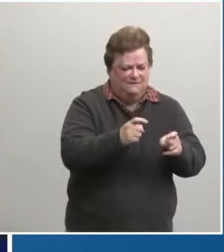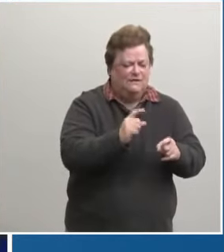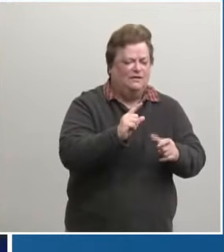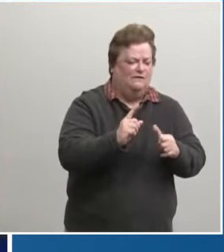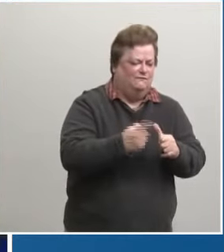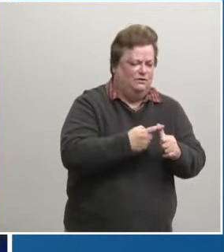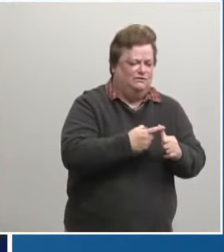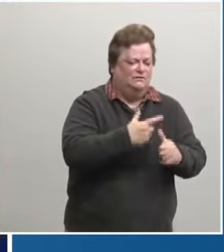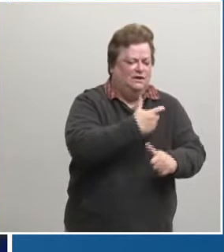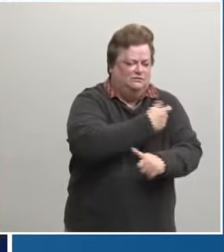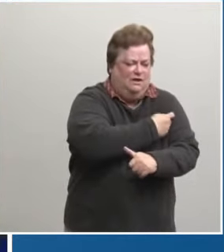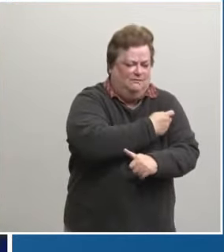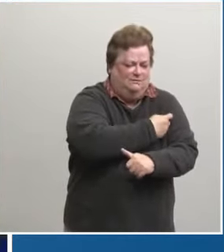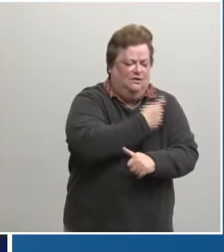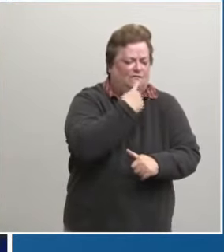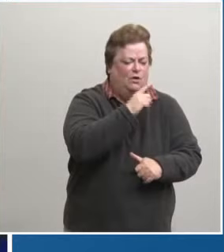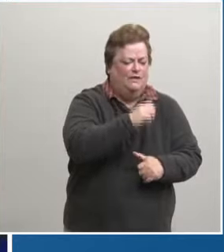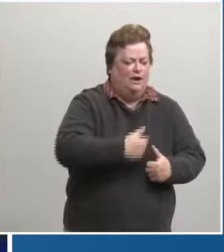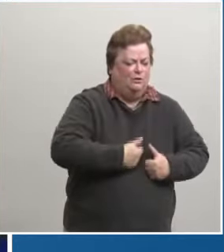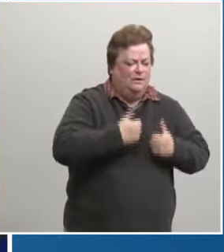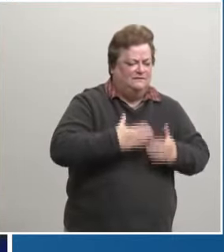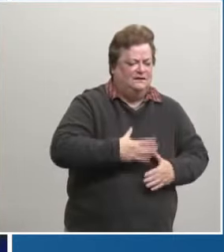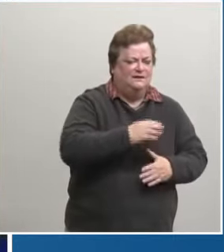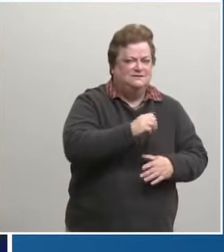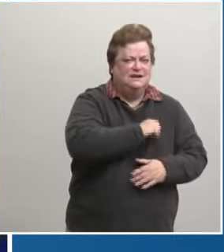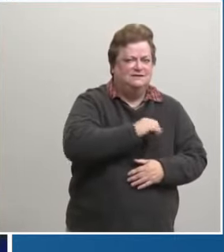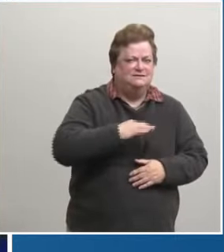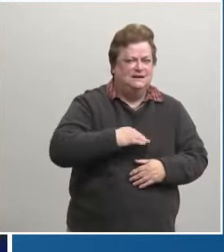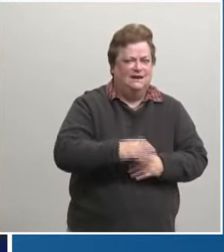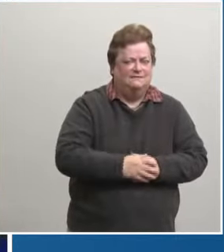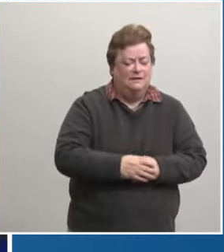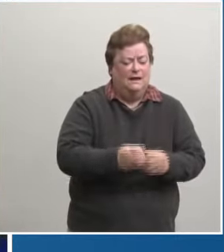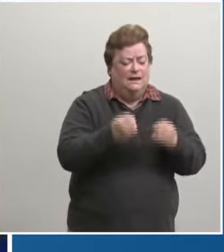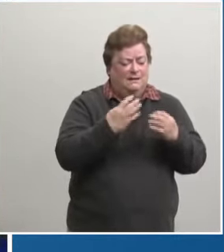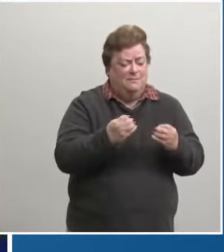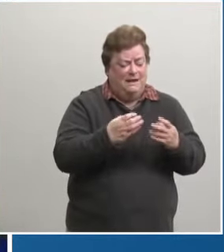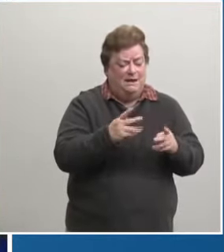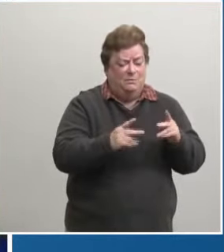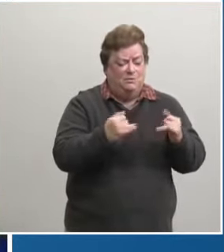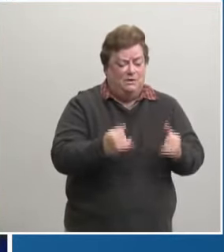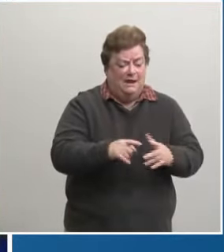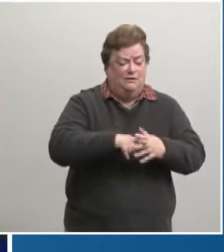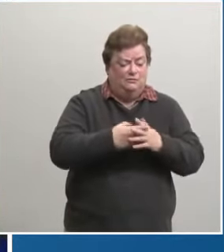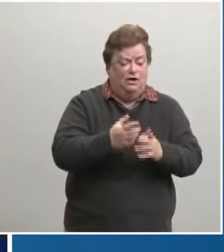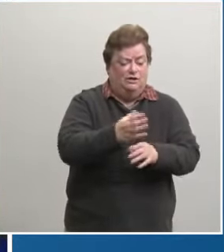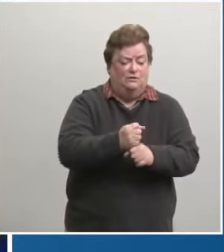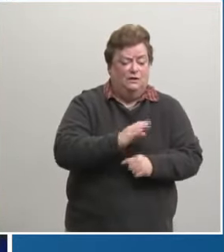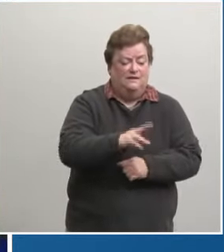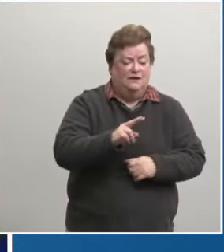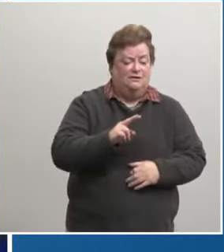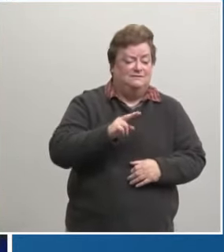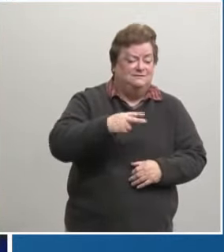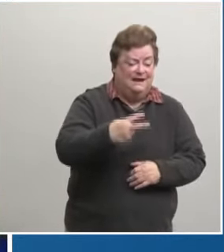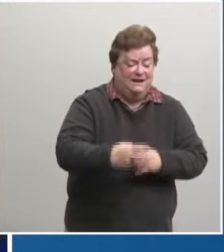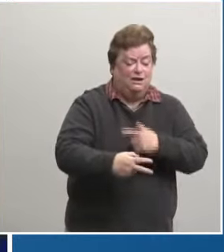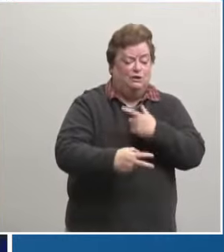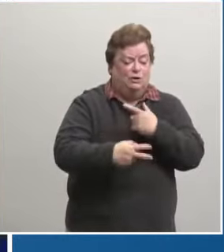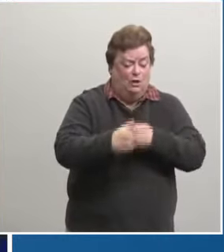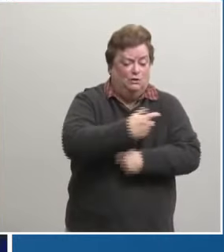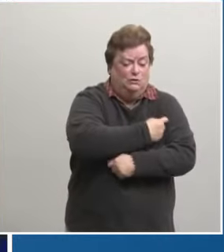doses to residents and staff. Many people are receiving their second dose of this safe and effective